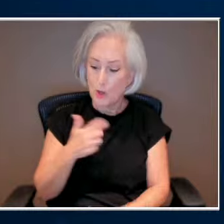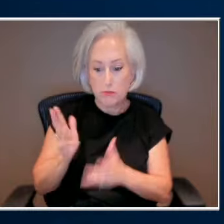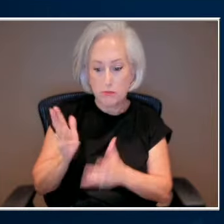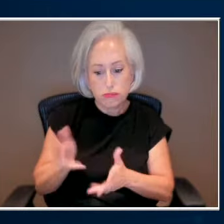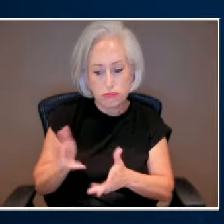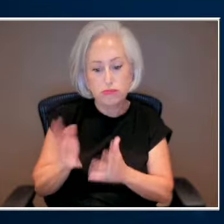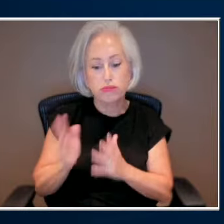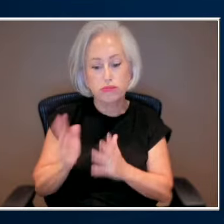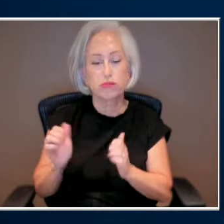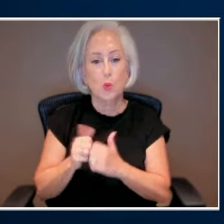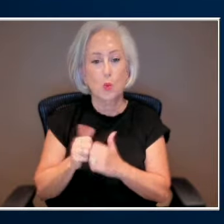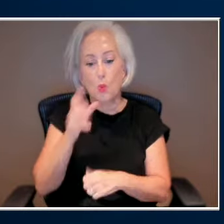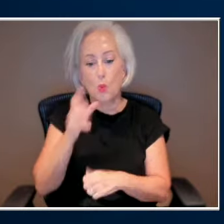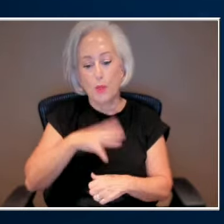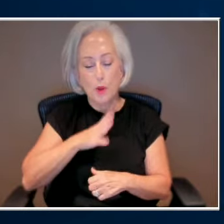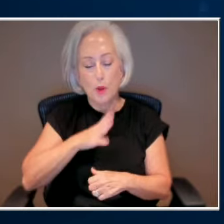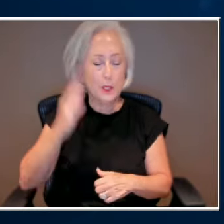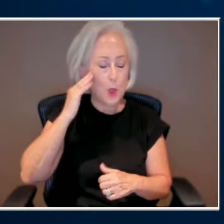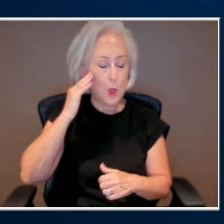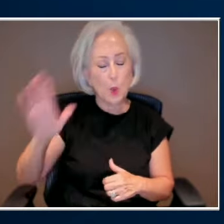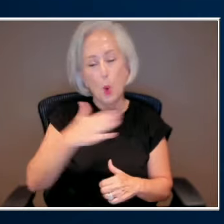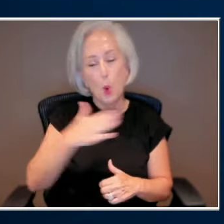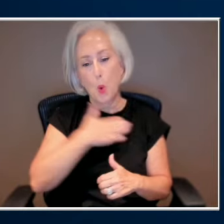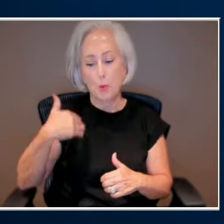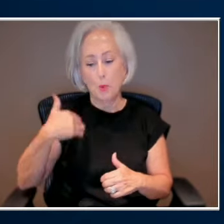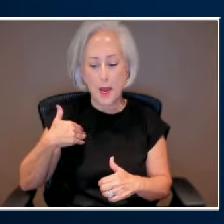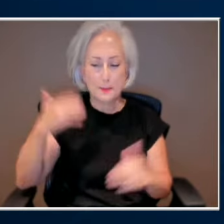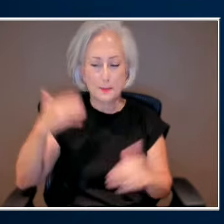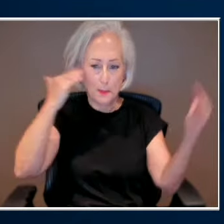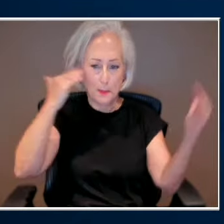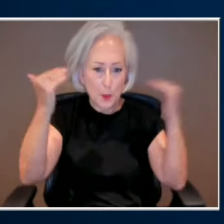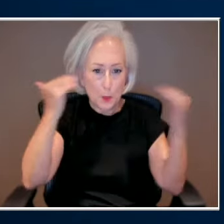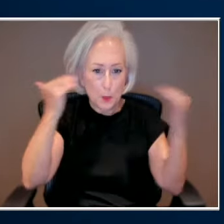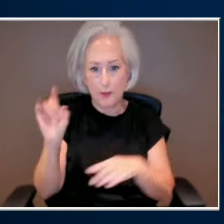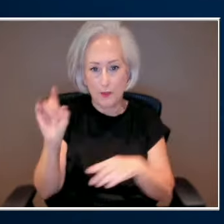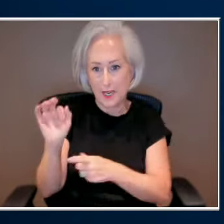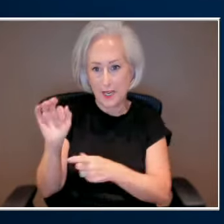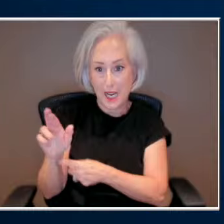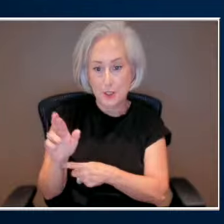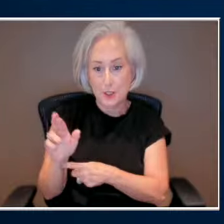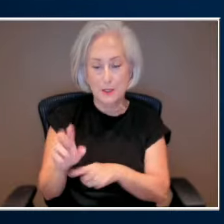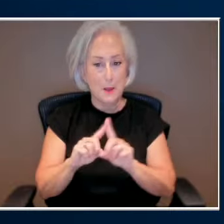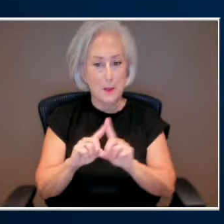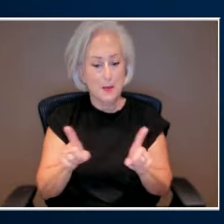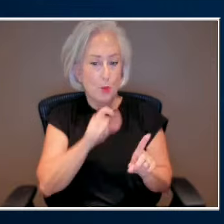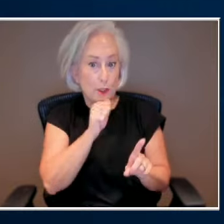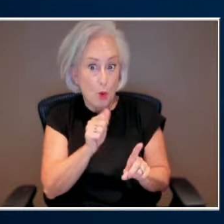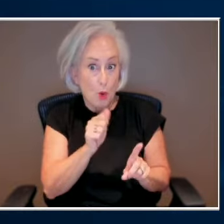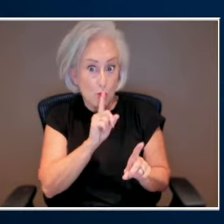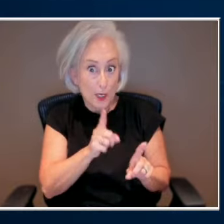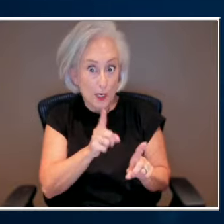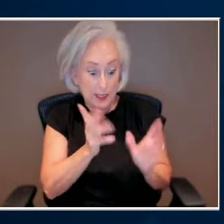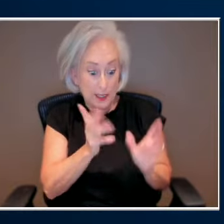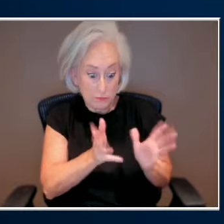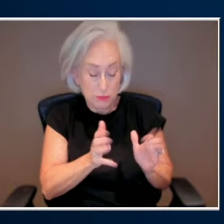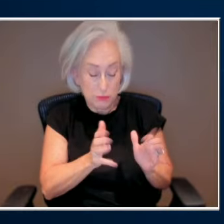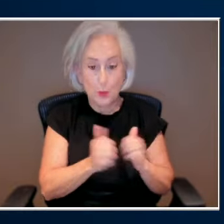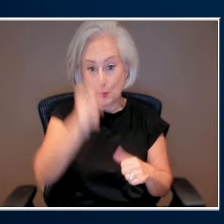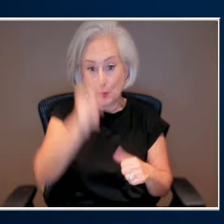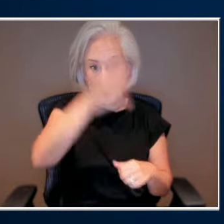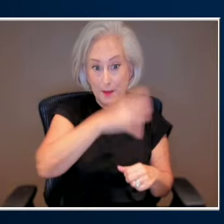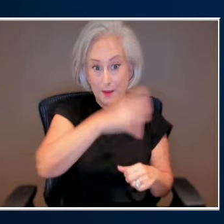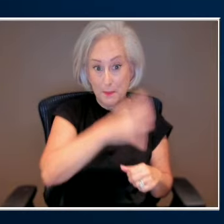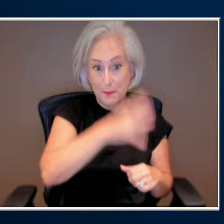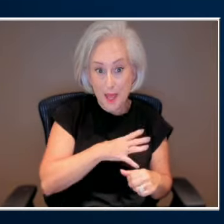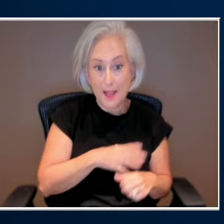and aware of breast cancer, but, we don't really talk about it with men. I could see Peggy over here nodding